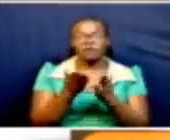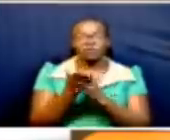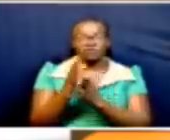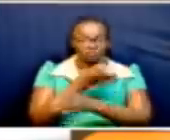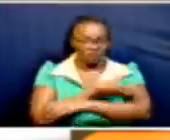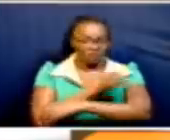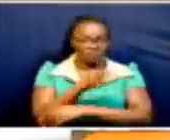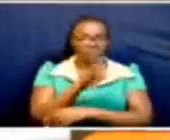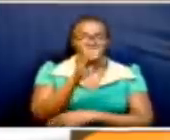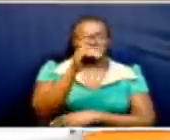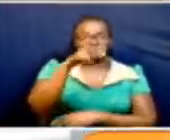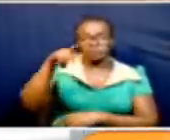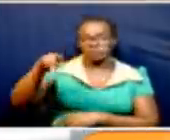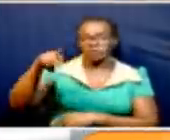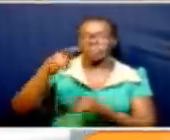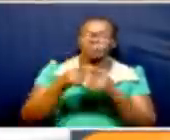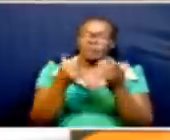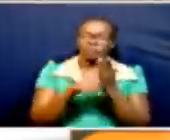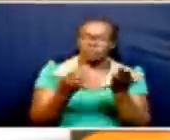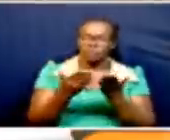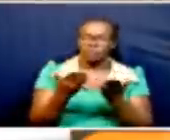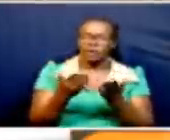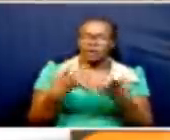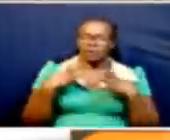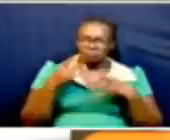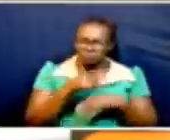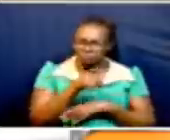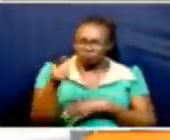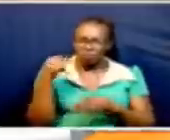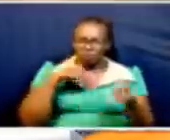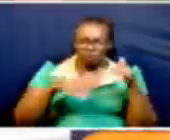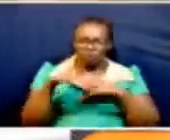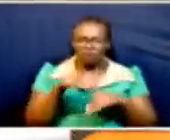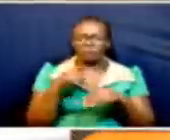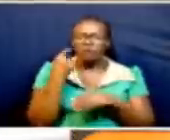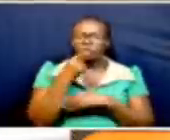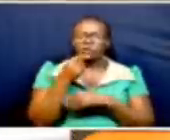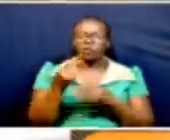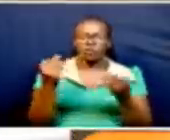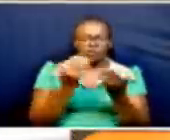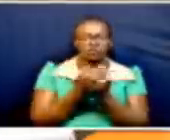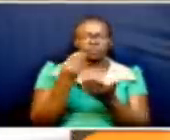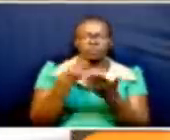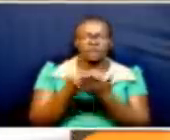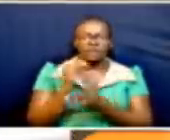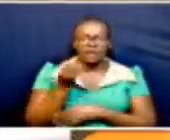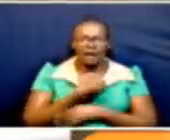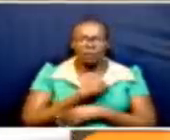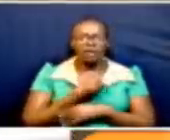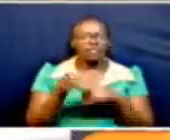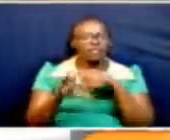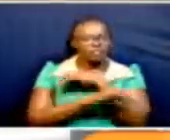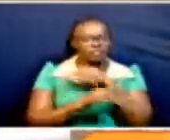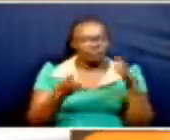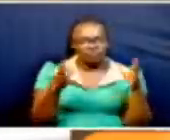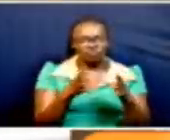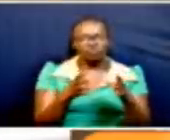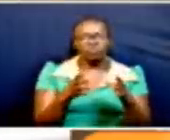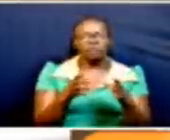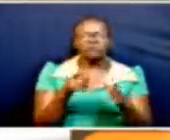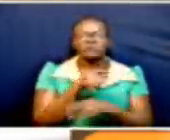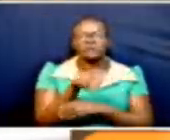DPP. The problem is that these people who are corrupt, these people who are taking our money, the thieves, they